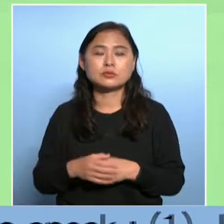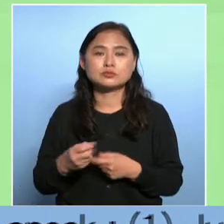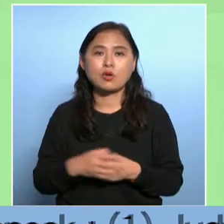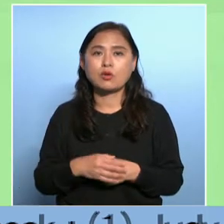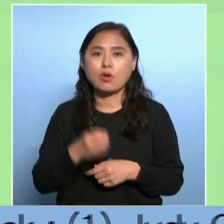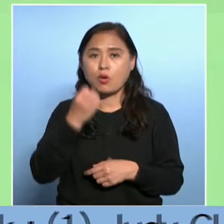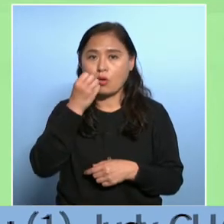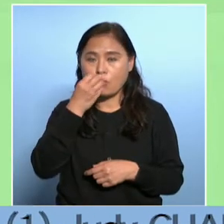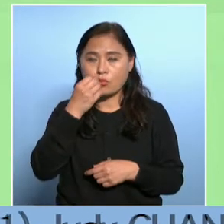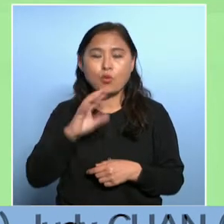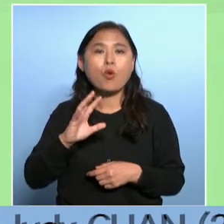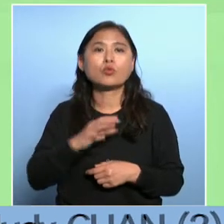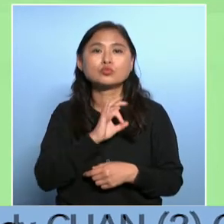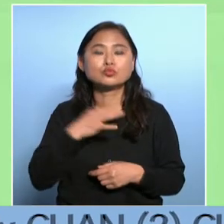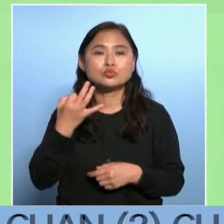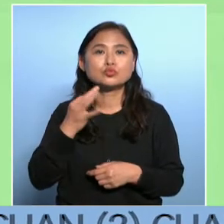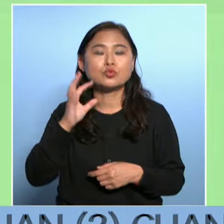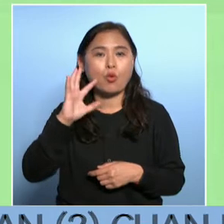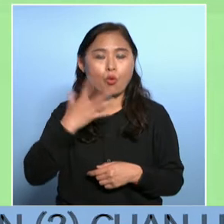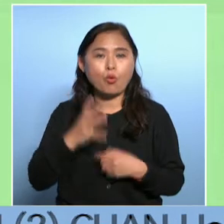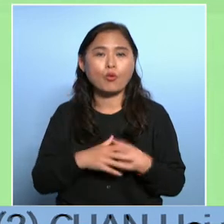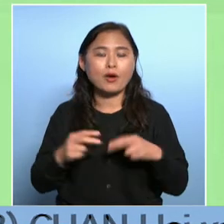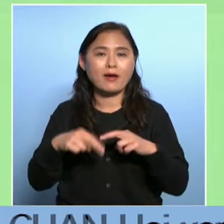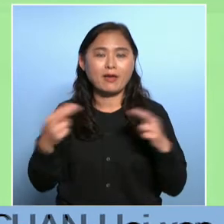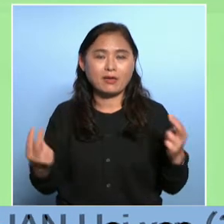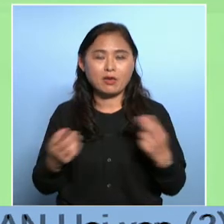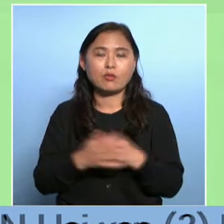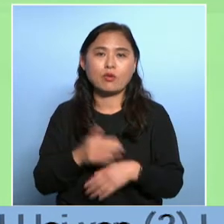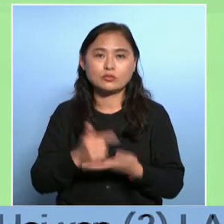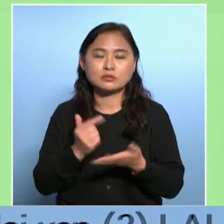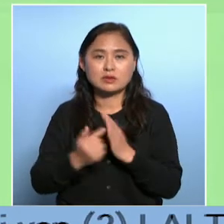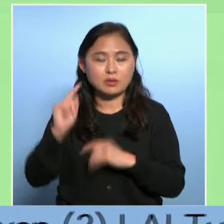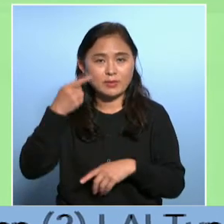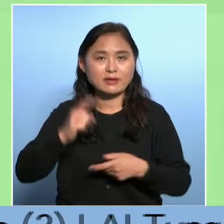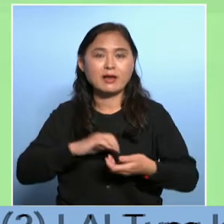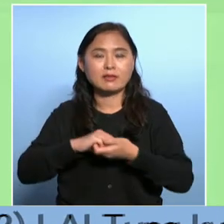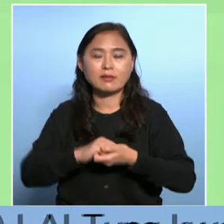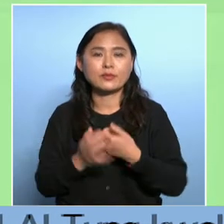Our international airport and the Hong Kong Zhuhai Macau Bridge are located in